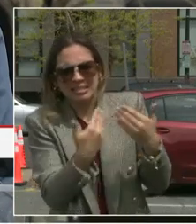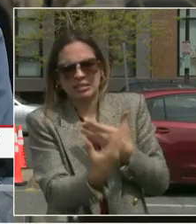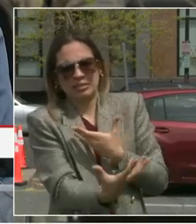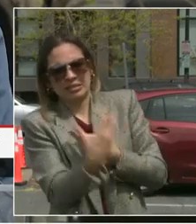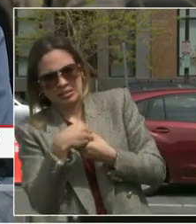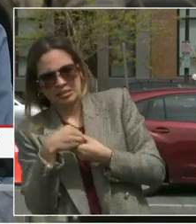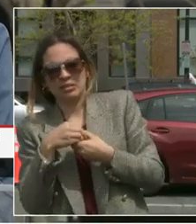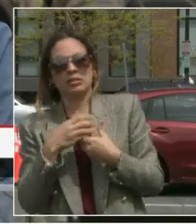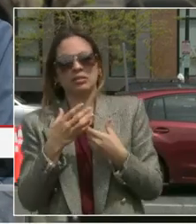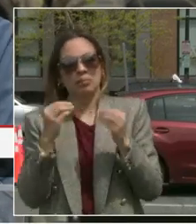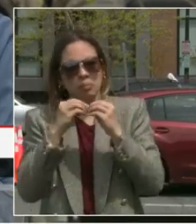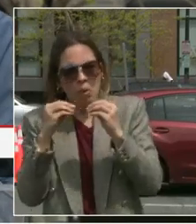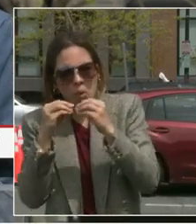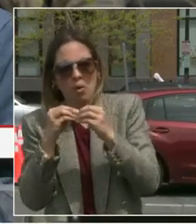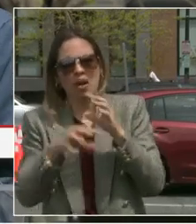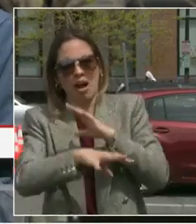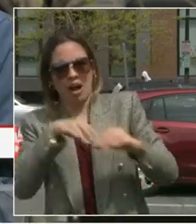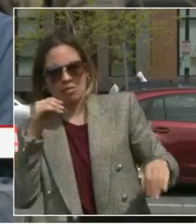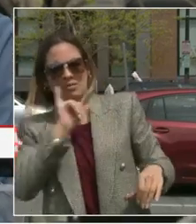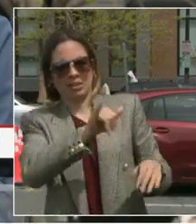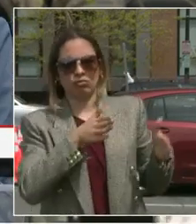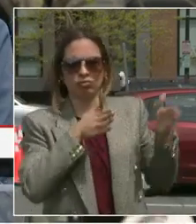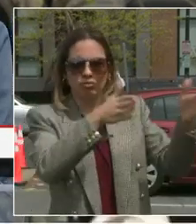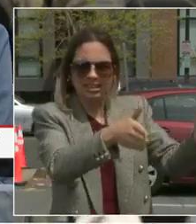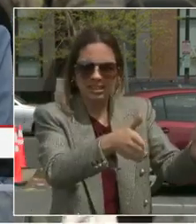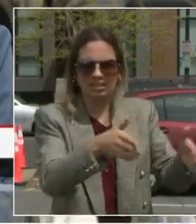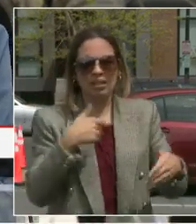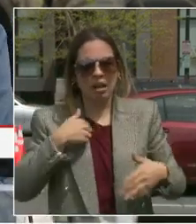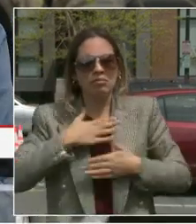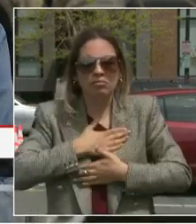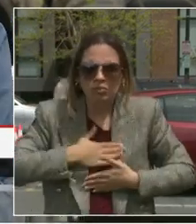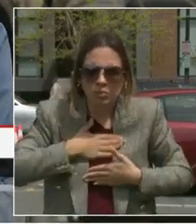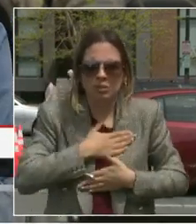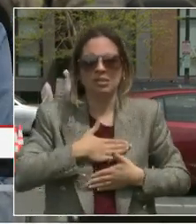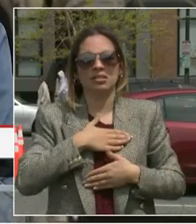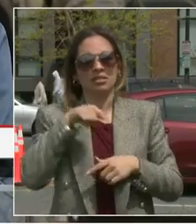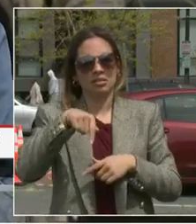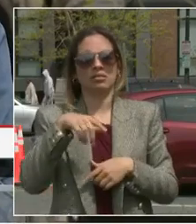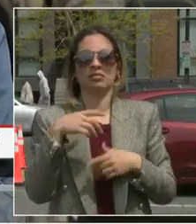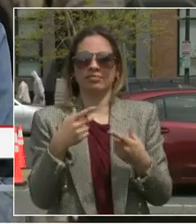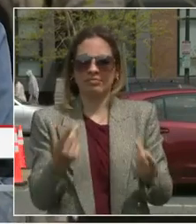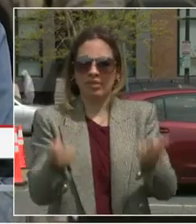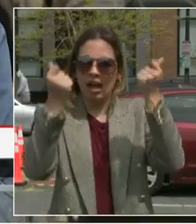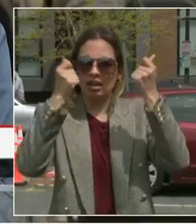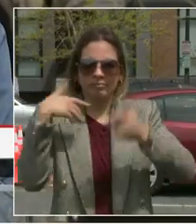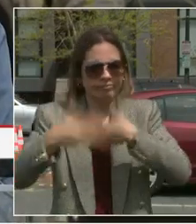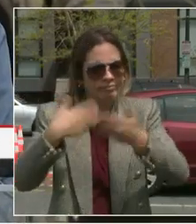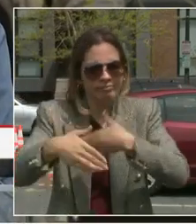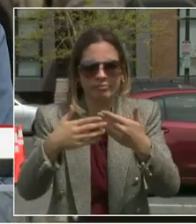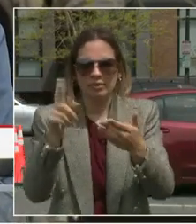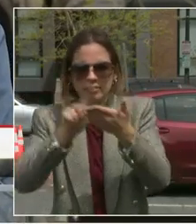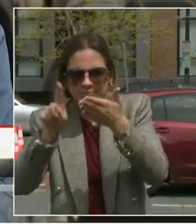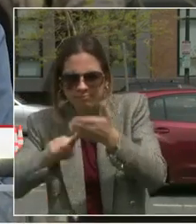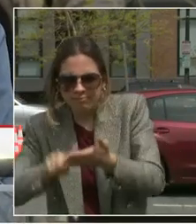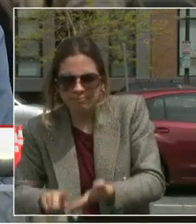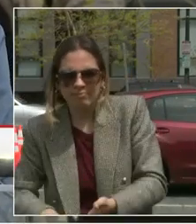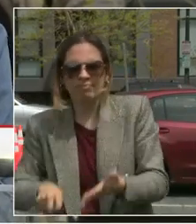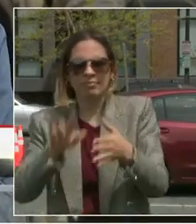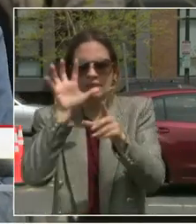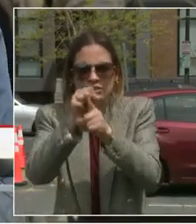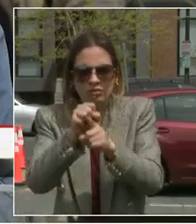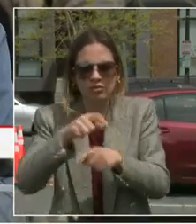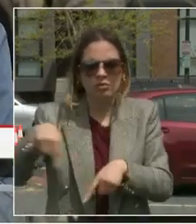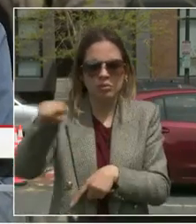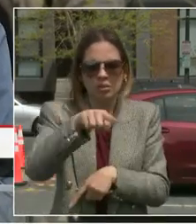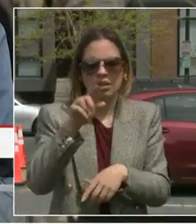doing each and every day. I'm grateful to the Metropolitan Police Department for their fast work. But we know, just like